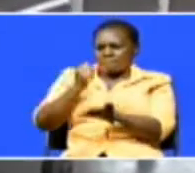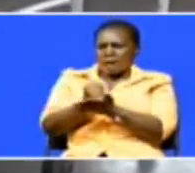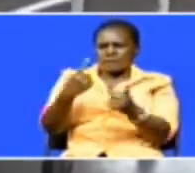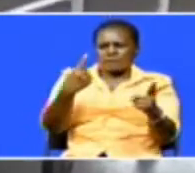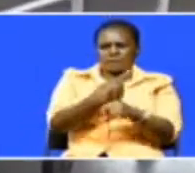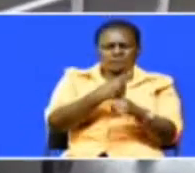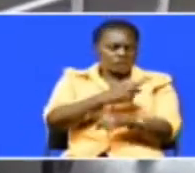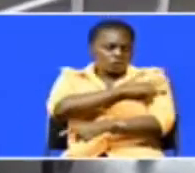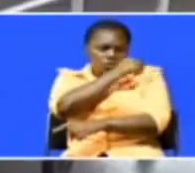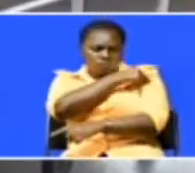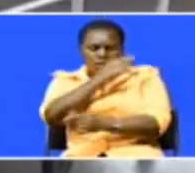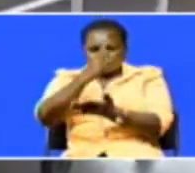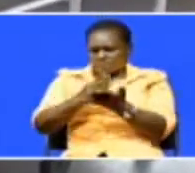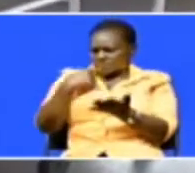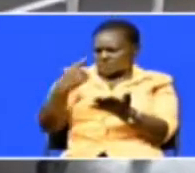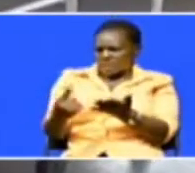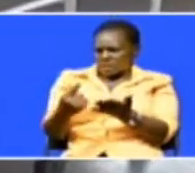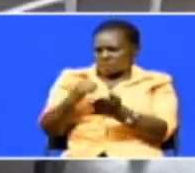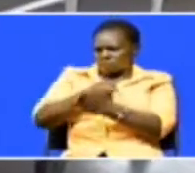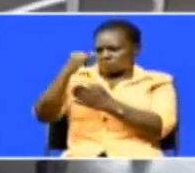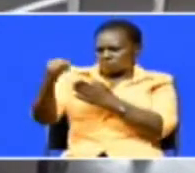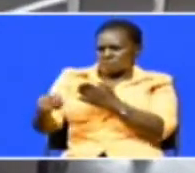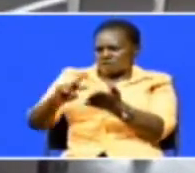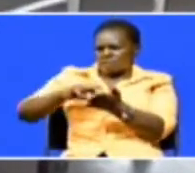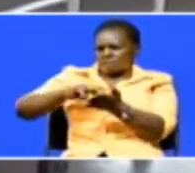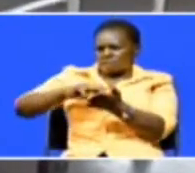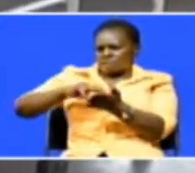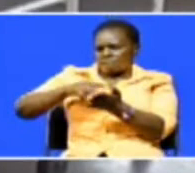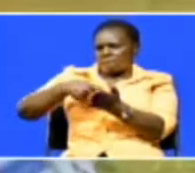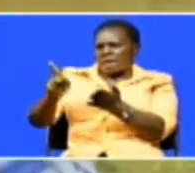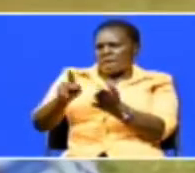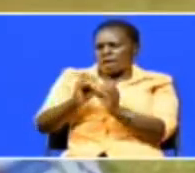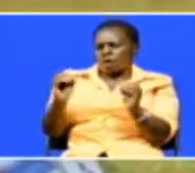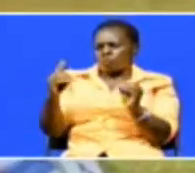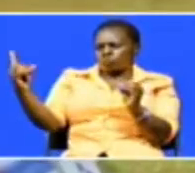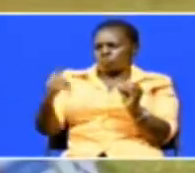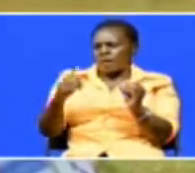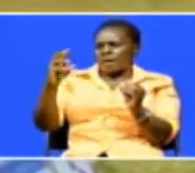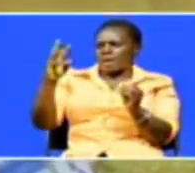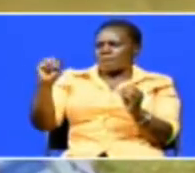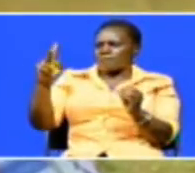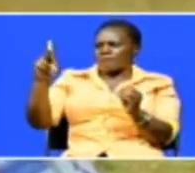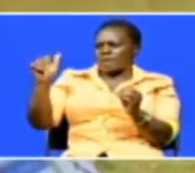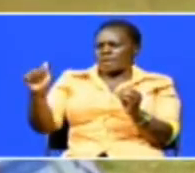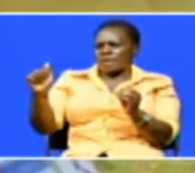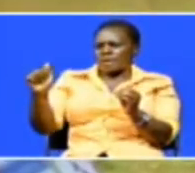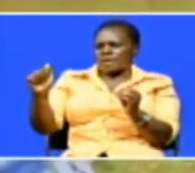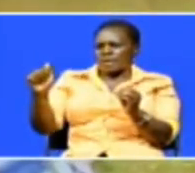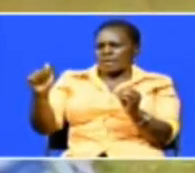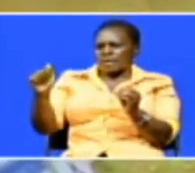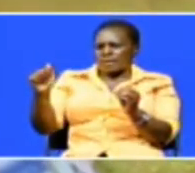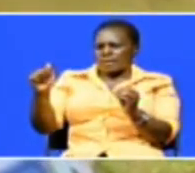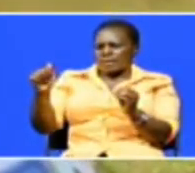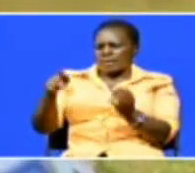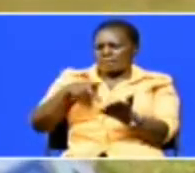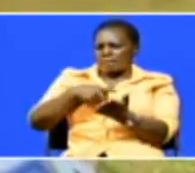hospitals. In some cases, they claim the insurer fails to meet even outpatient bills. MKL have diminished their payment